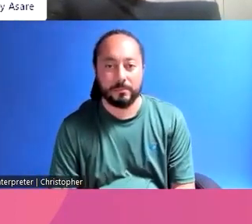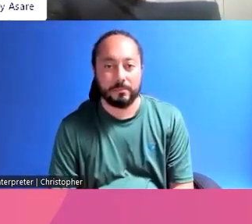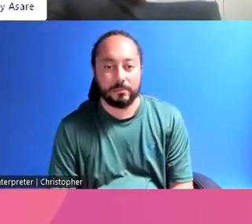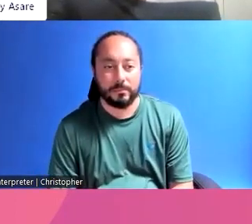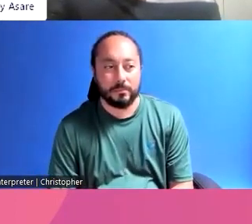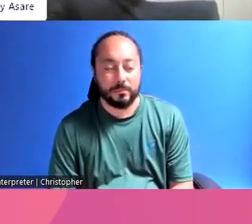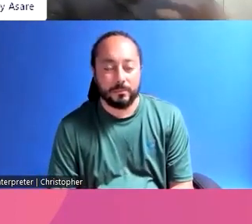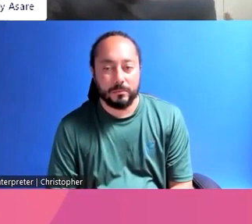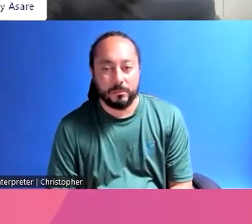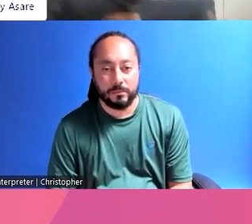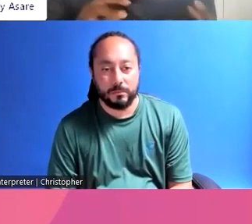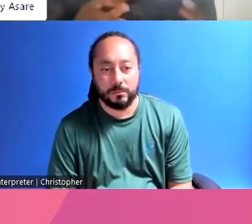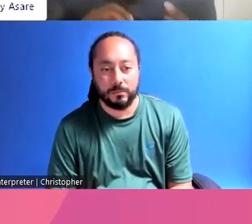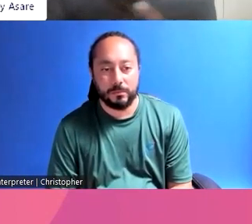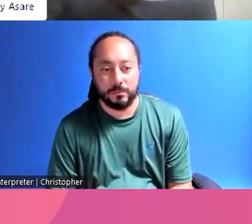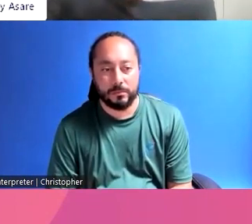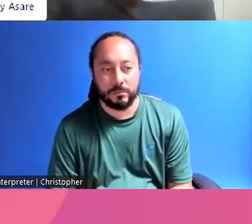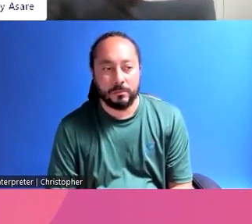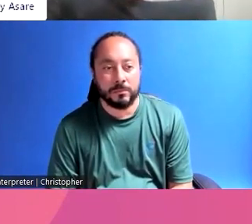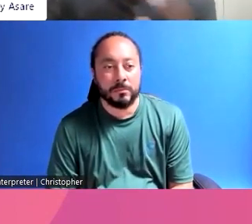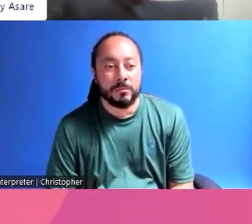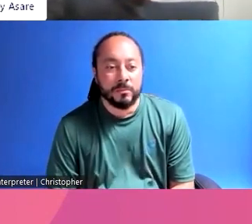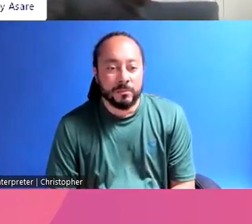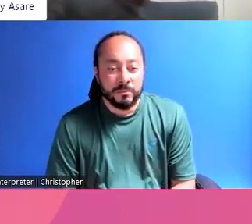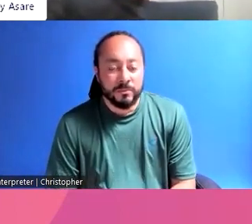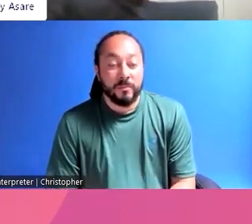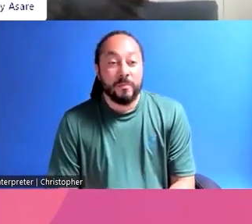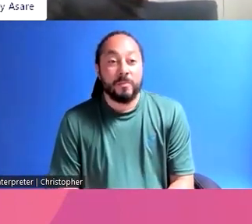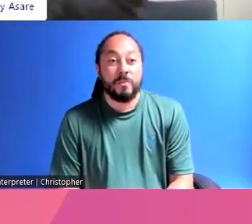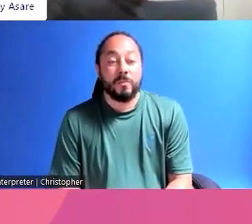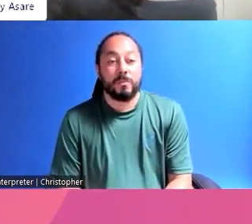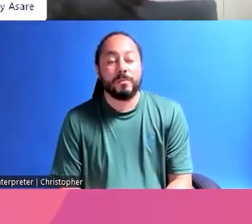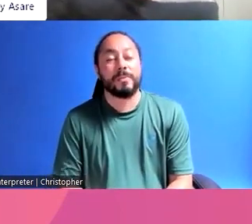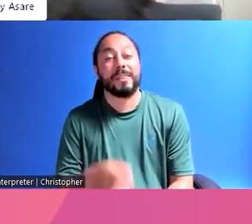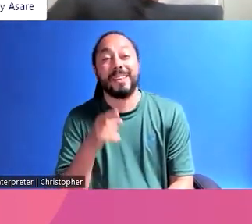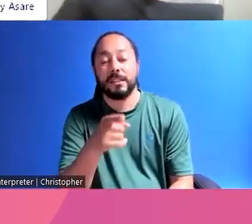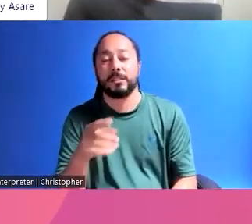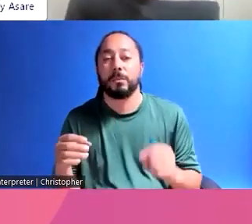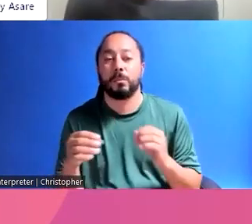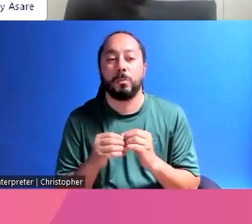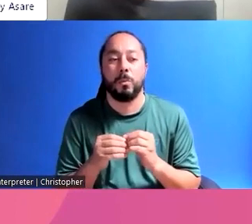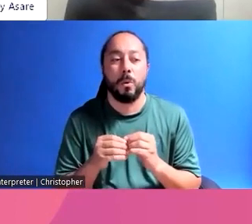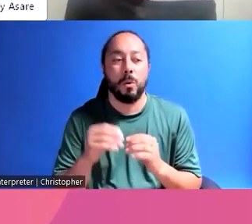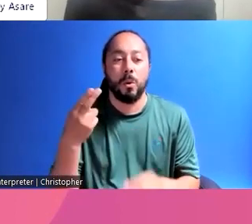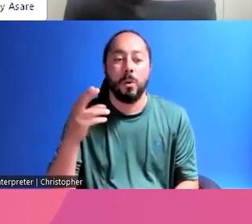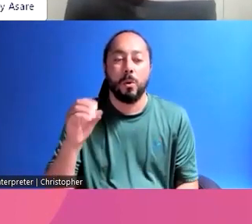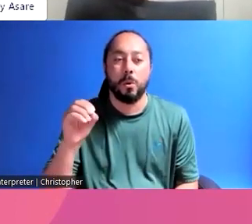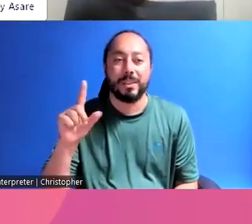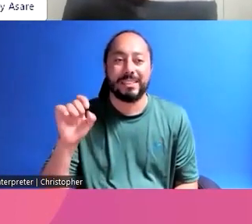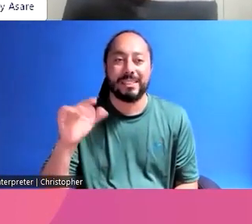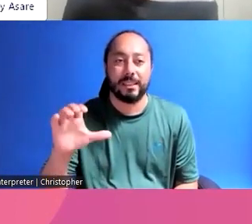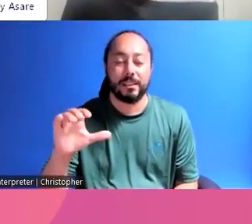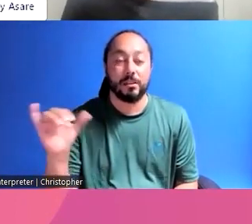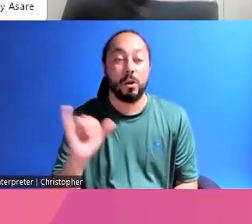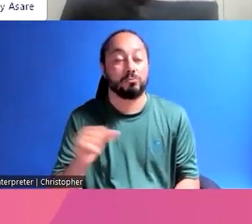And essentially, this framework is more holistic in nature. And because of that, it also is practical in